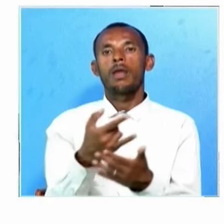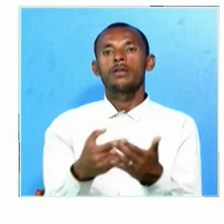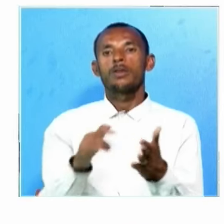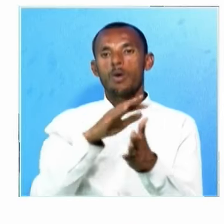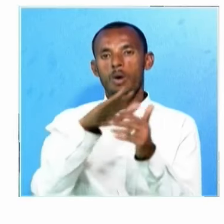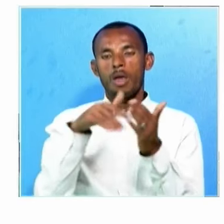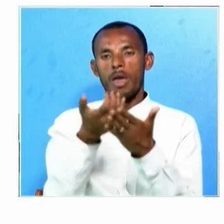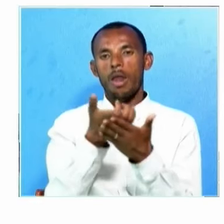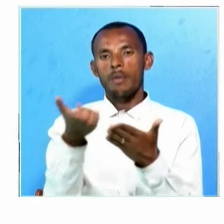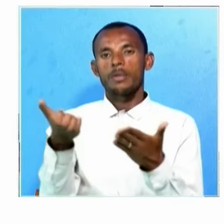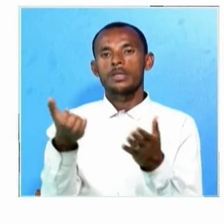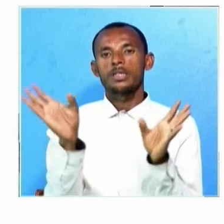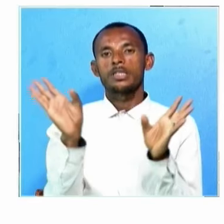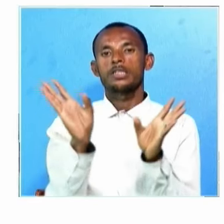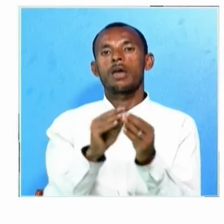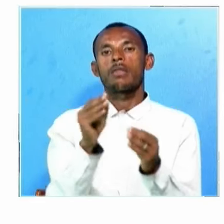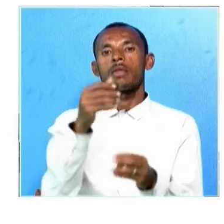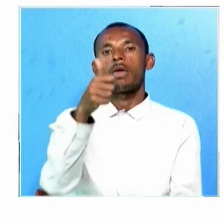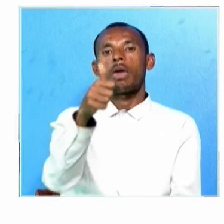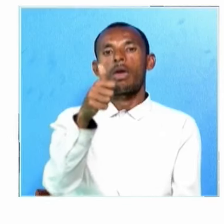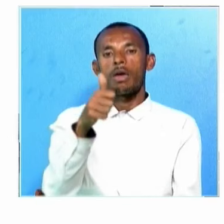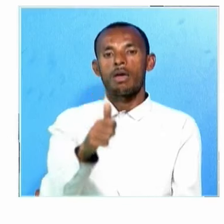all elements of set A.